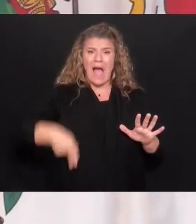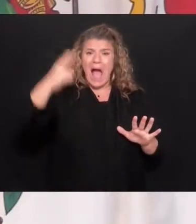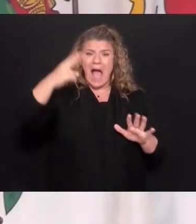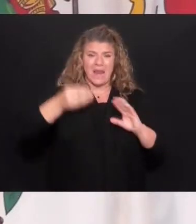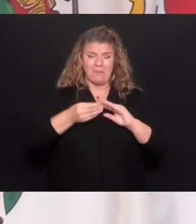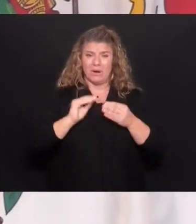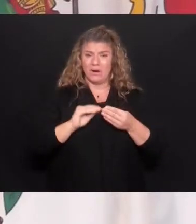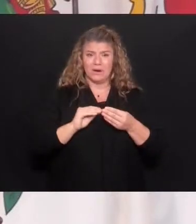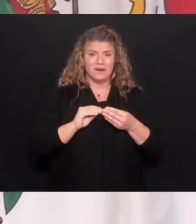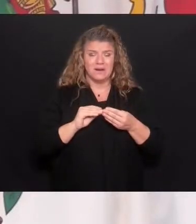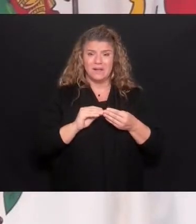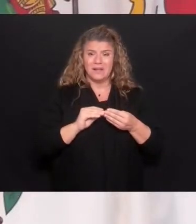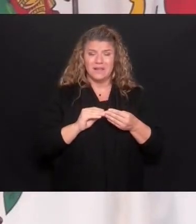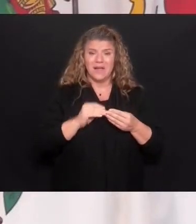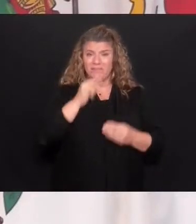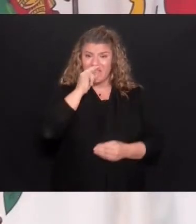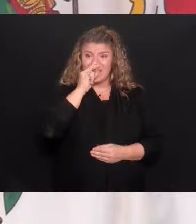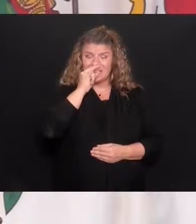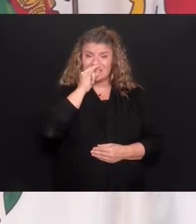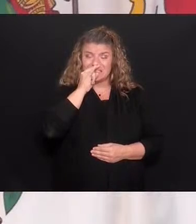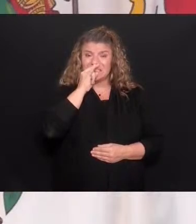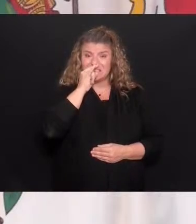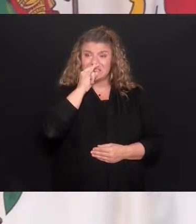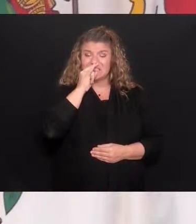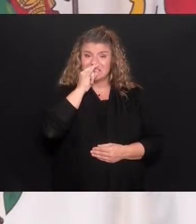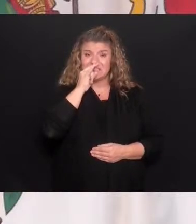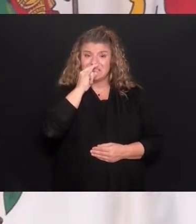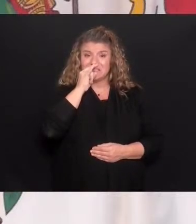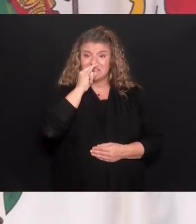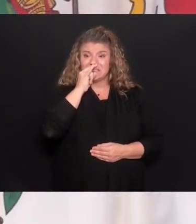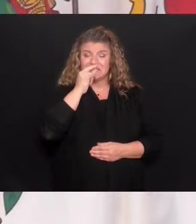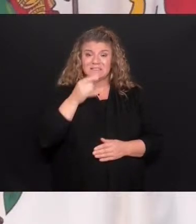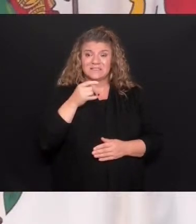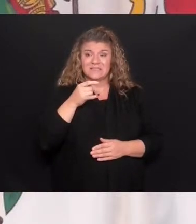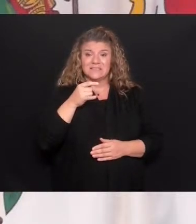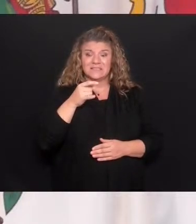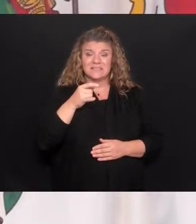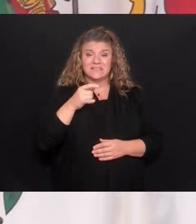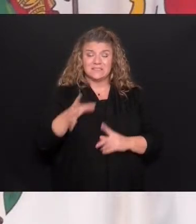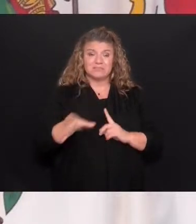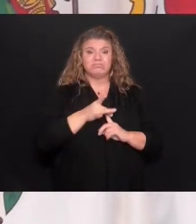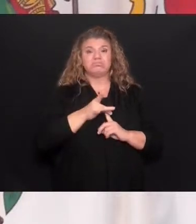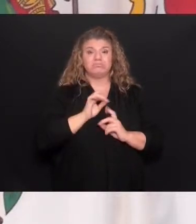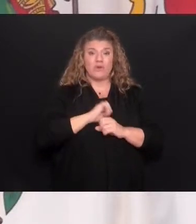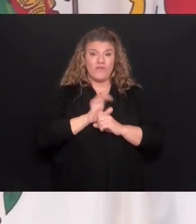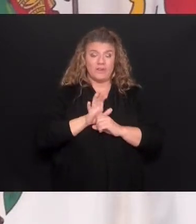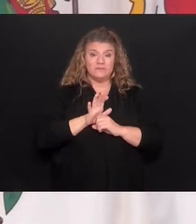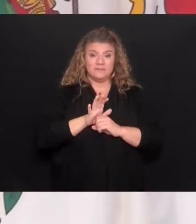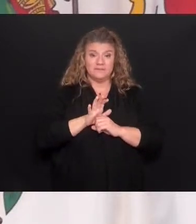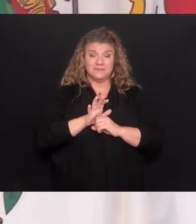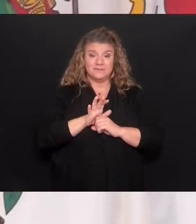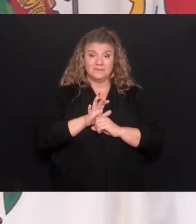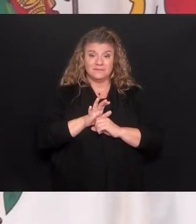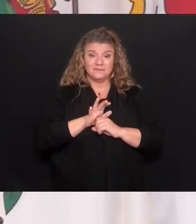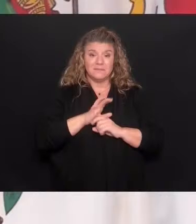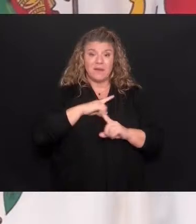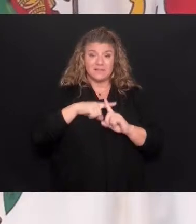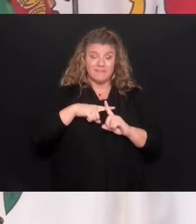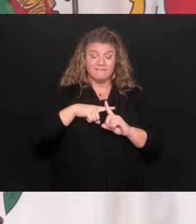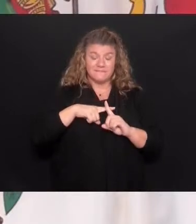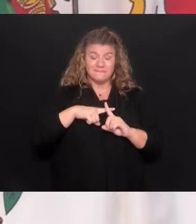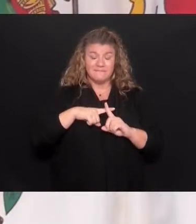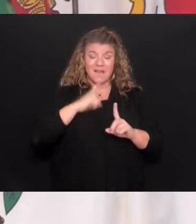number of kids that were absolutely diagnosed with COVID. An incredibly high number.